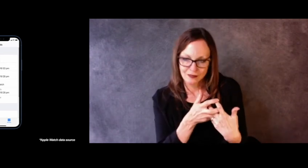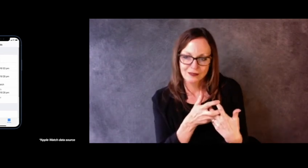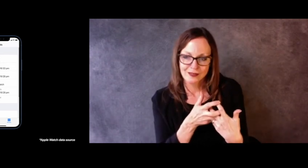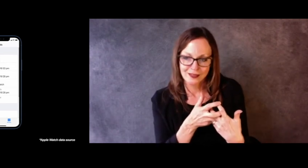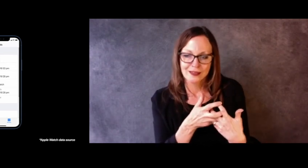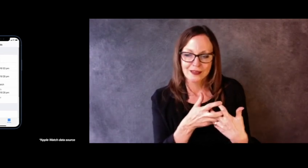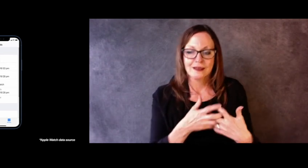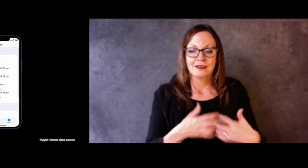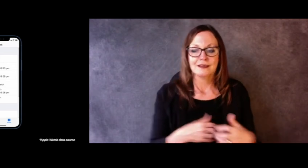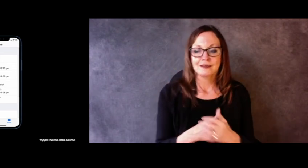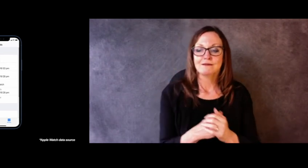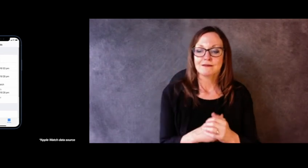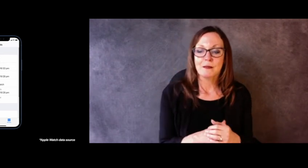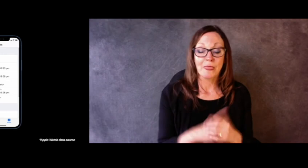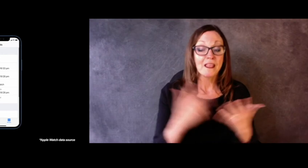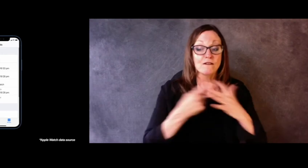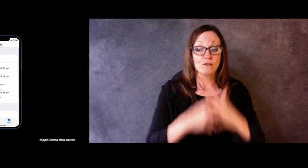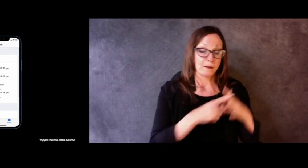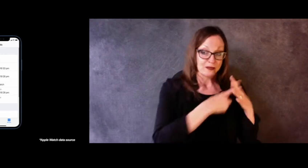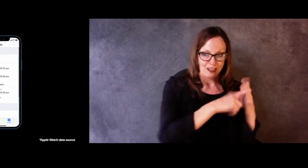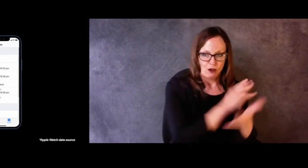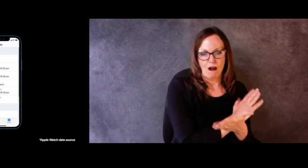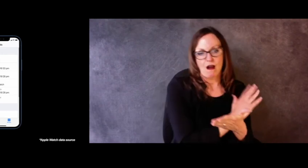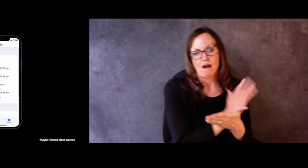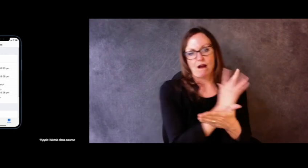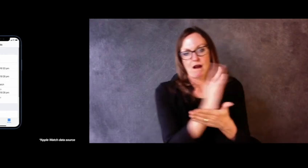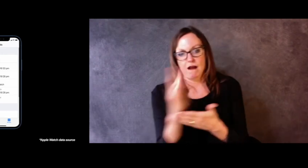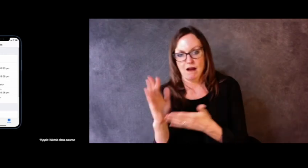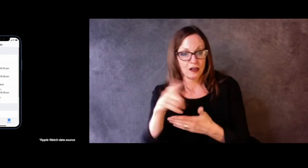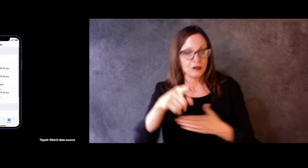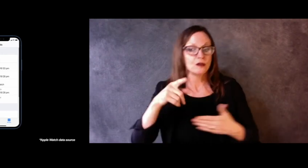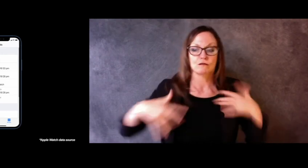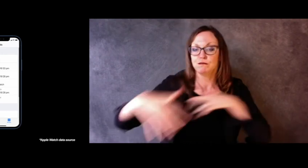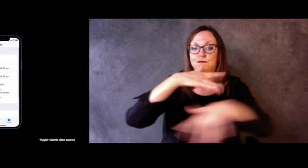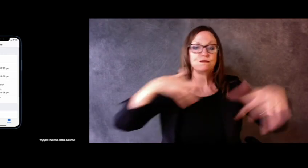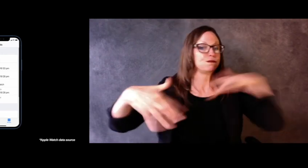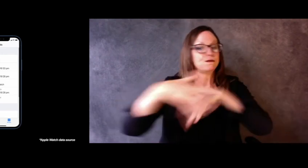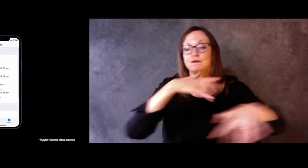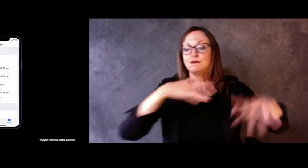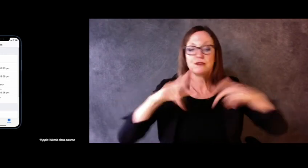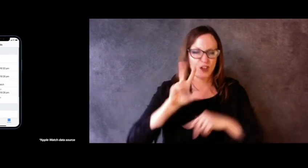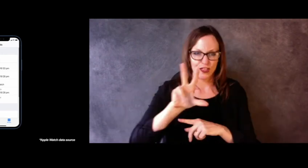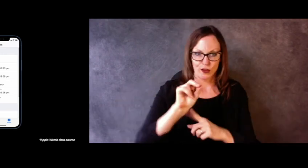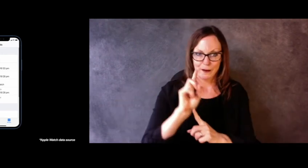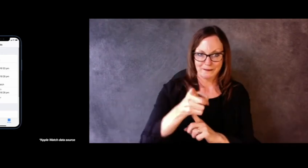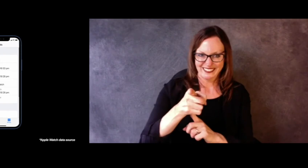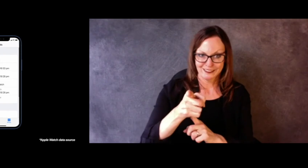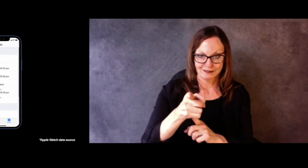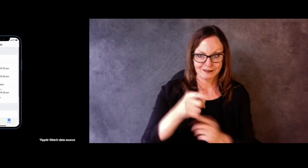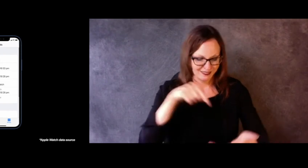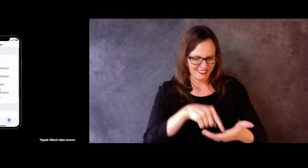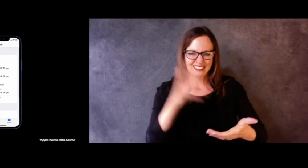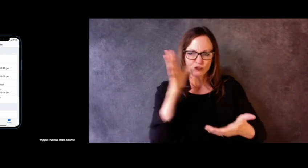ending. Anything over 30 minutes may cause hearing damage, so being able to bring up this data and review it is important